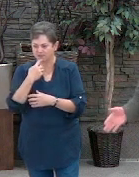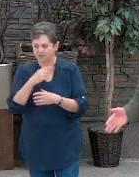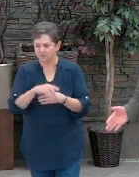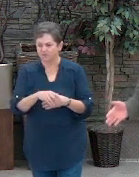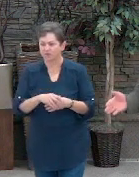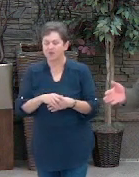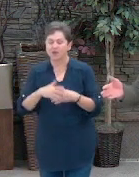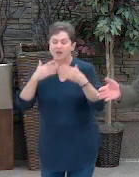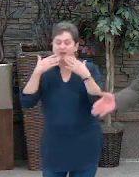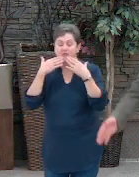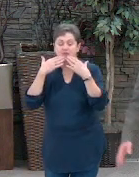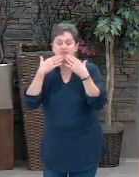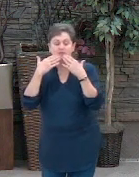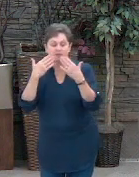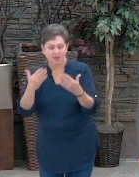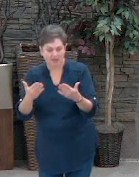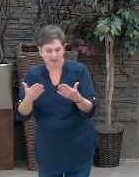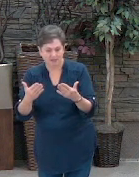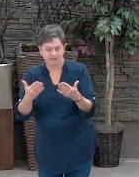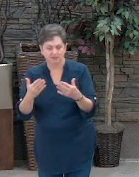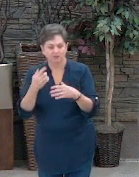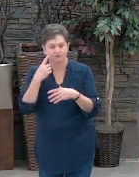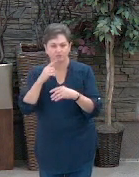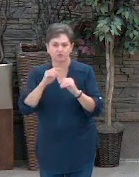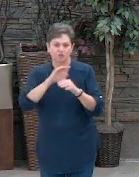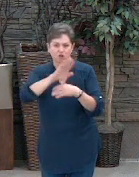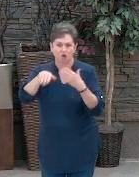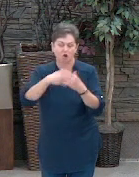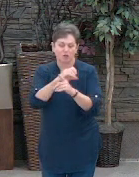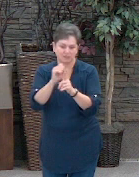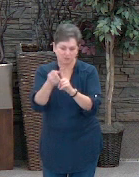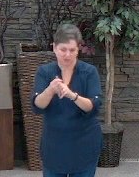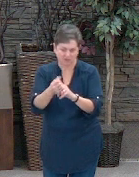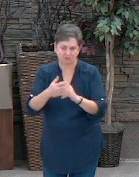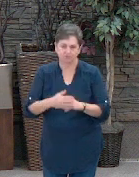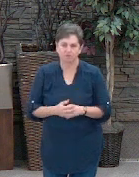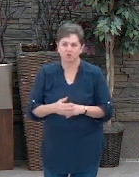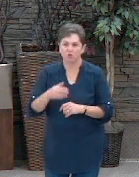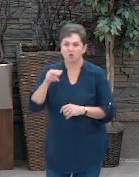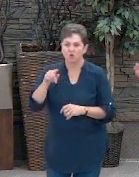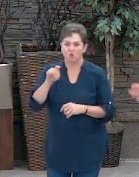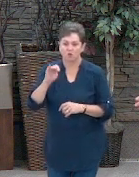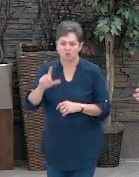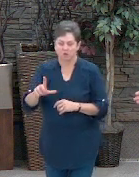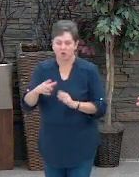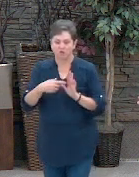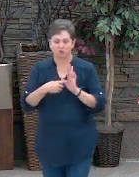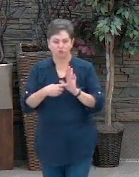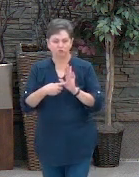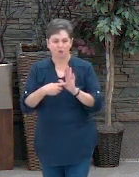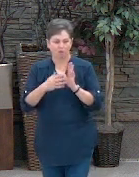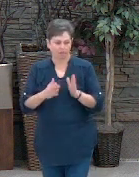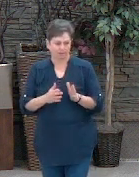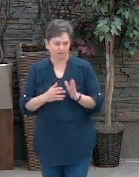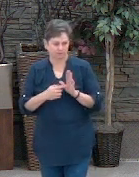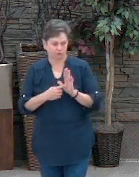give thanks in all circumstances. In other words, what Paul is modeling here